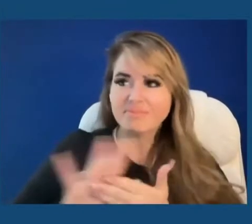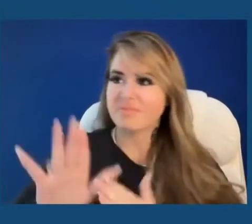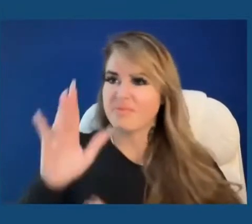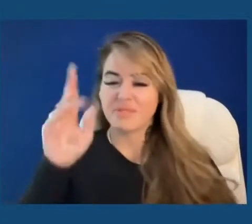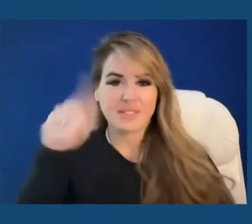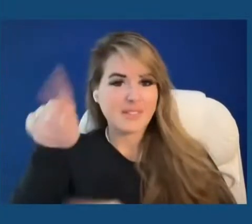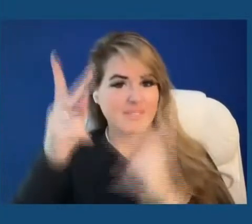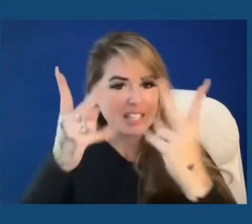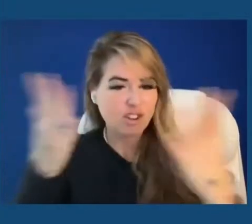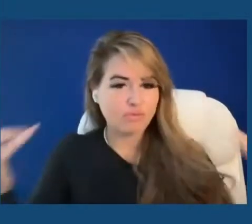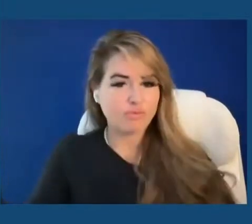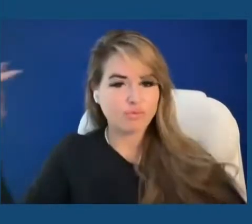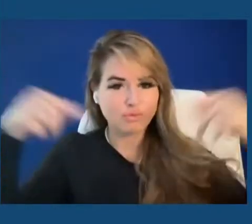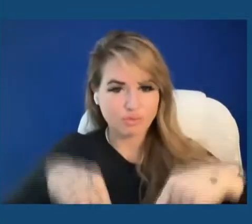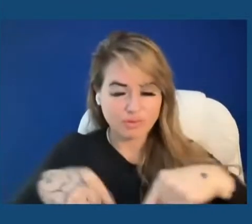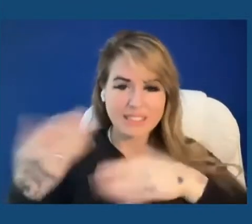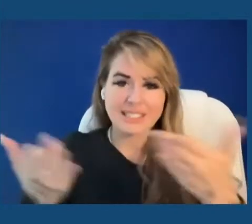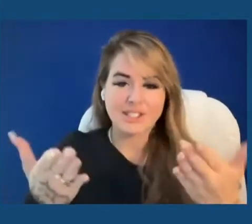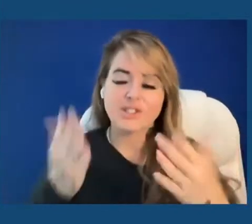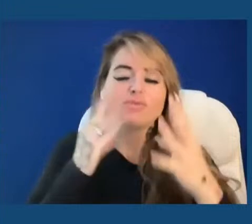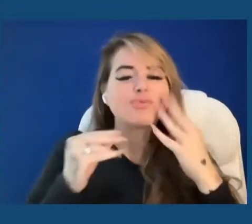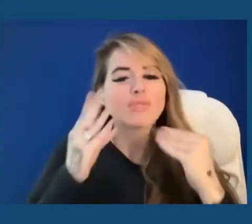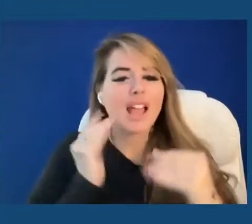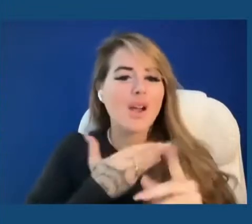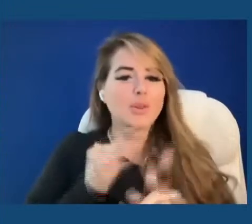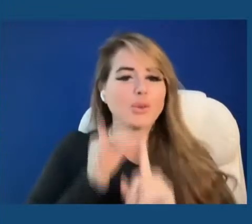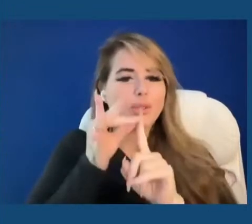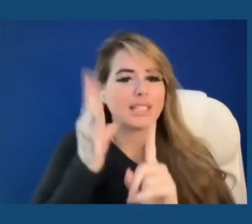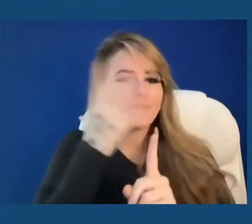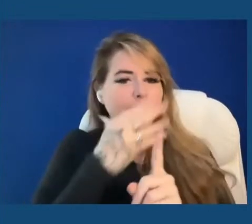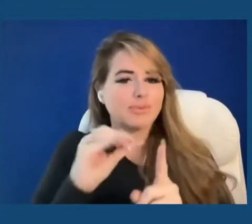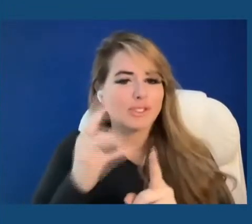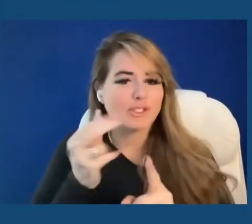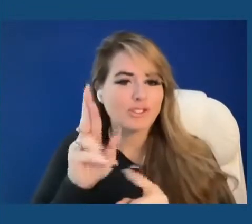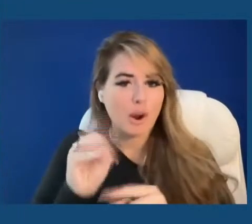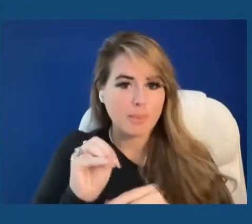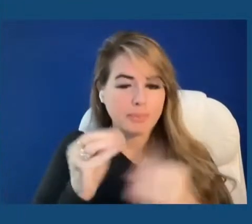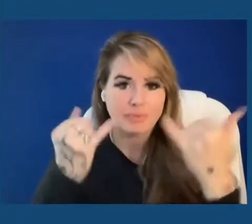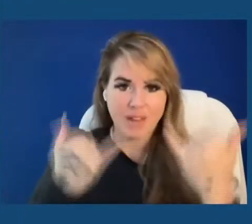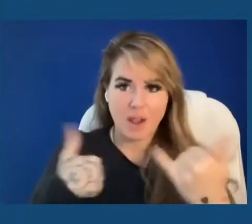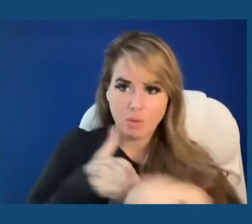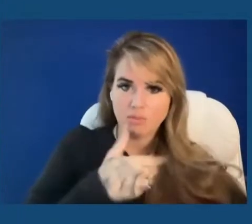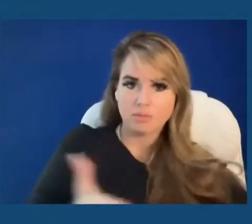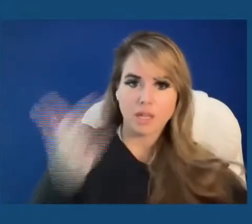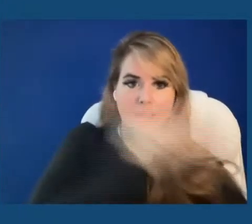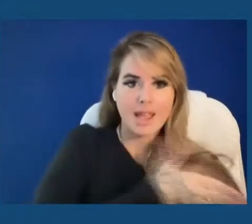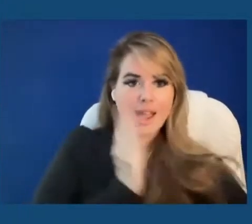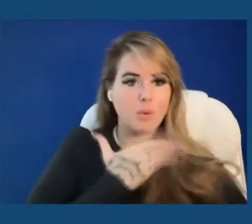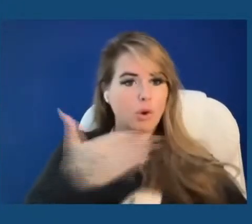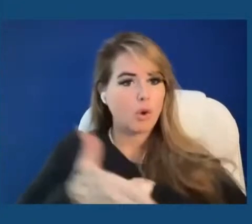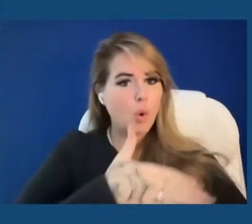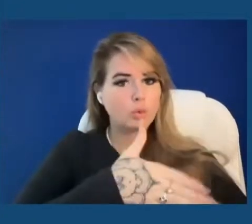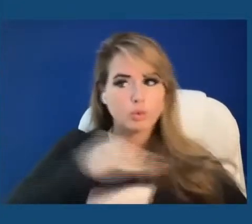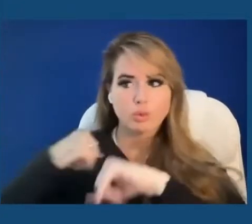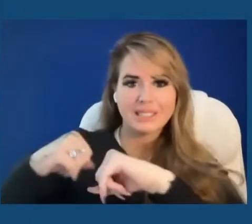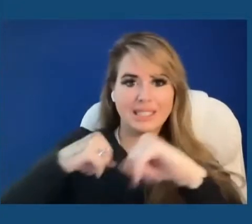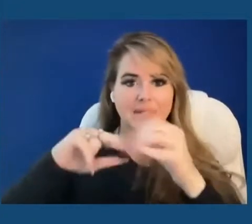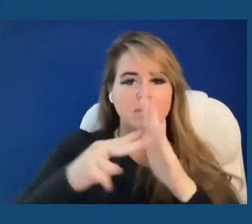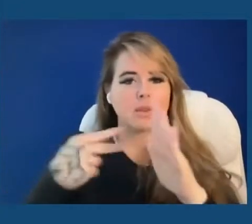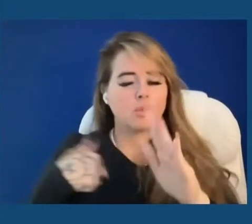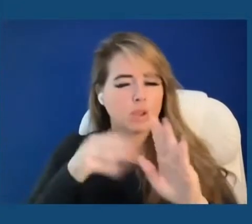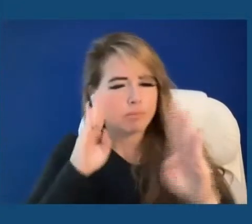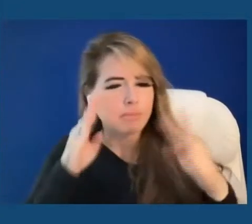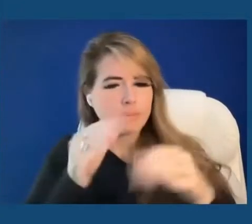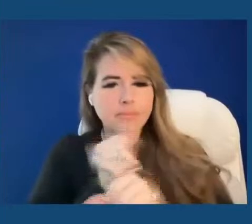to experience the unique charm of our town. By enhancing coastal resiliency, we are ensuring that future generations